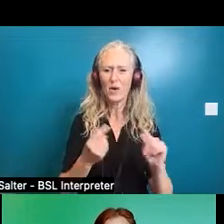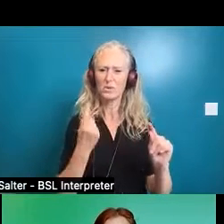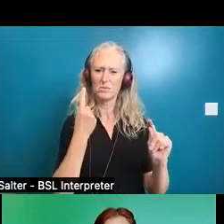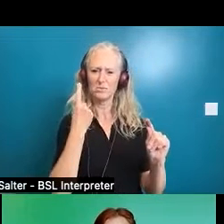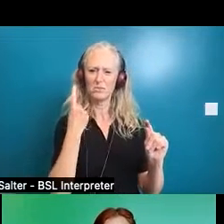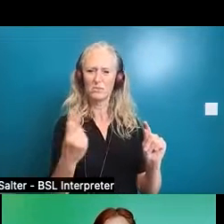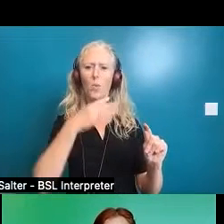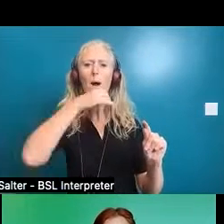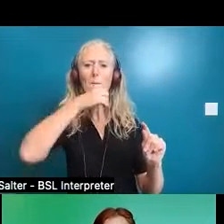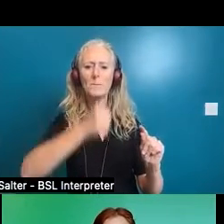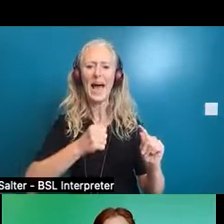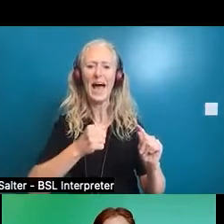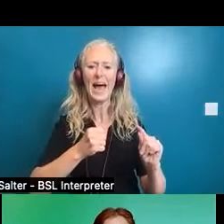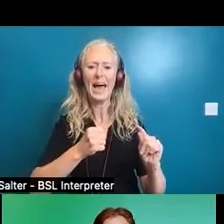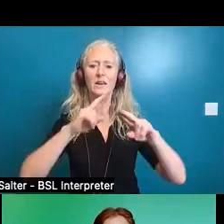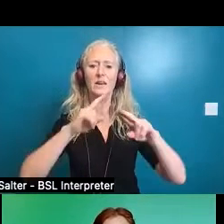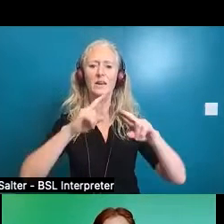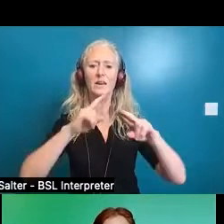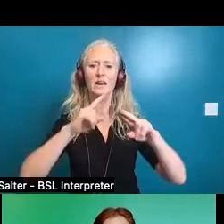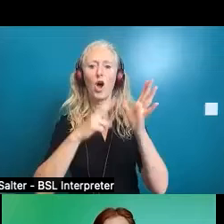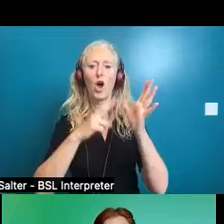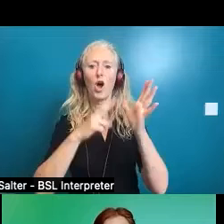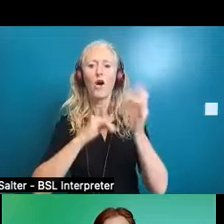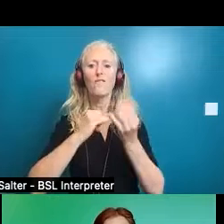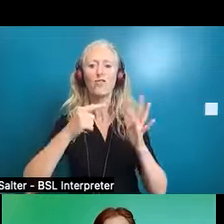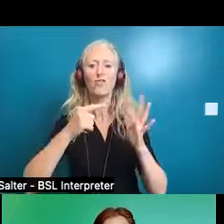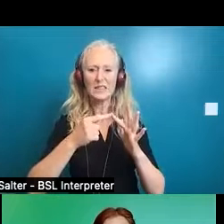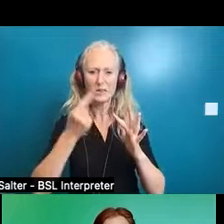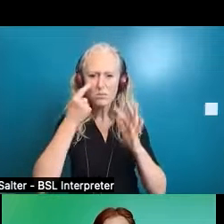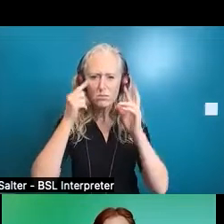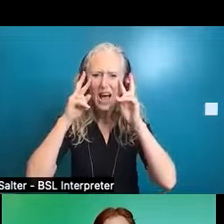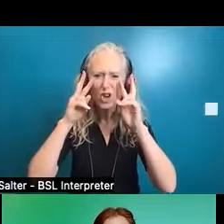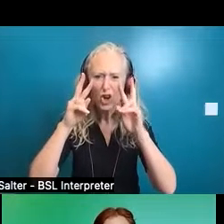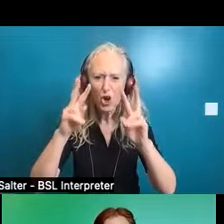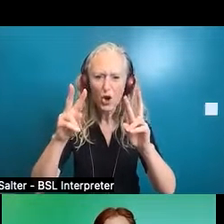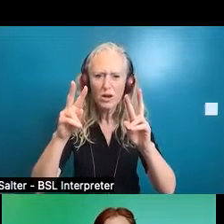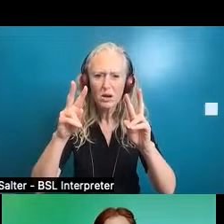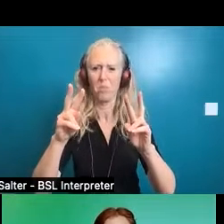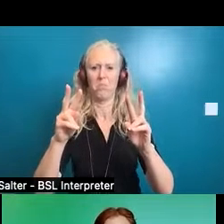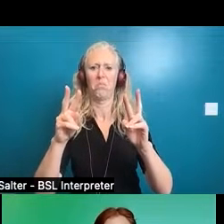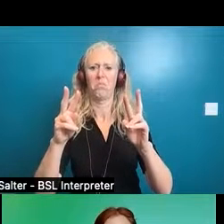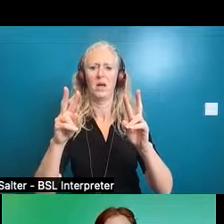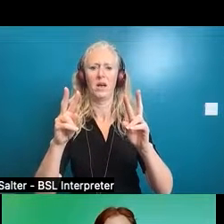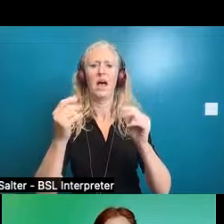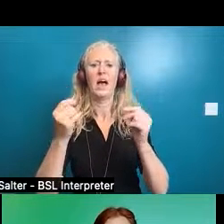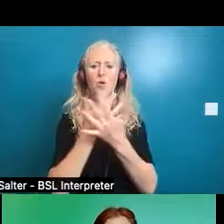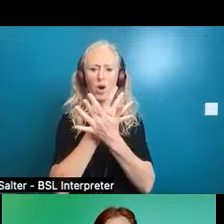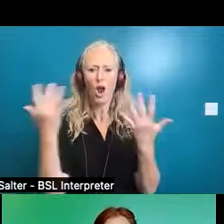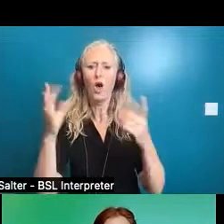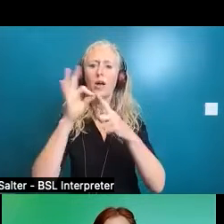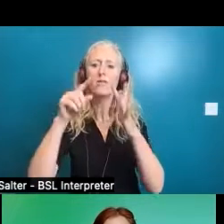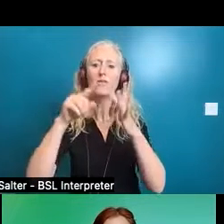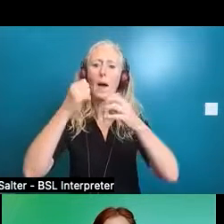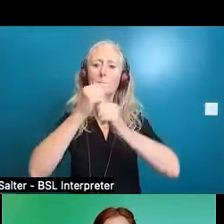primitive ophthalmoscope, and he saw lots of pigment in the retina, so he's called it pigmentosa. And